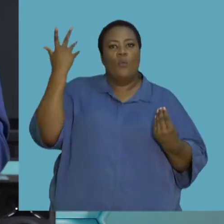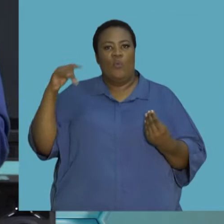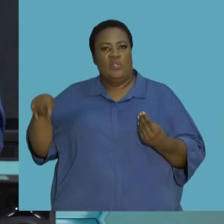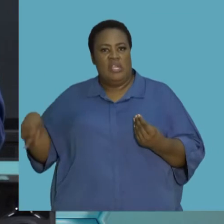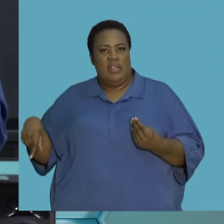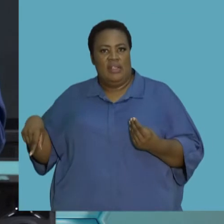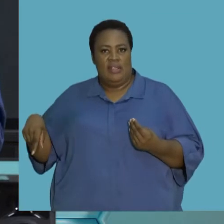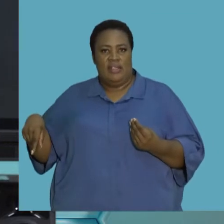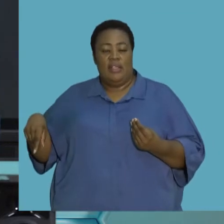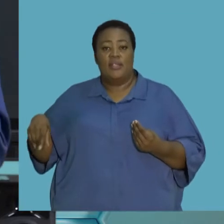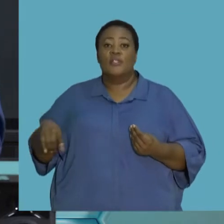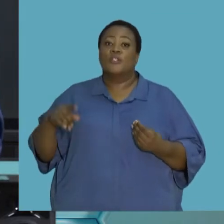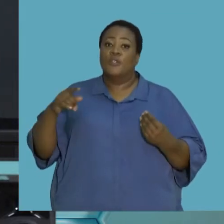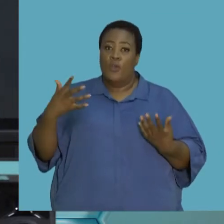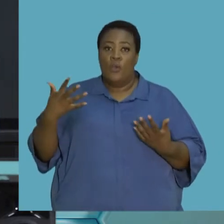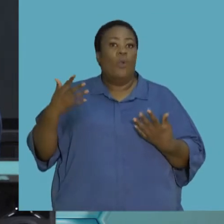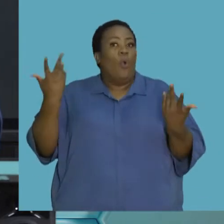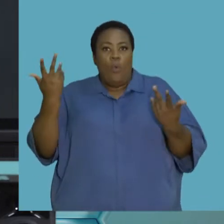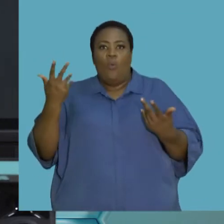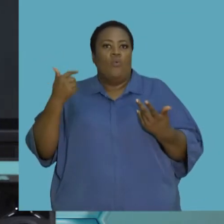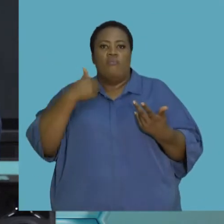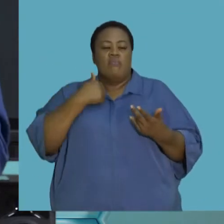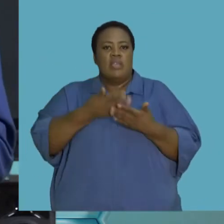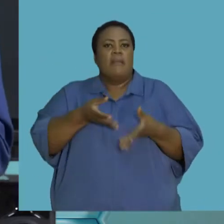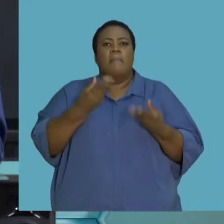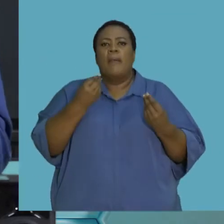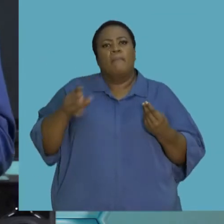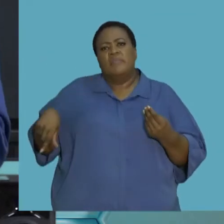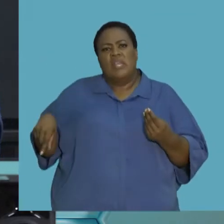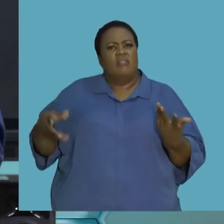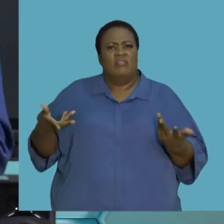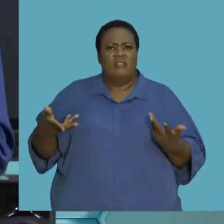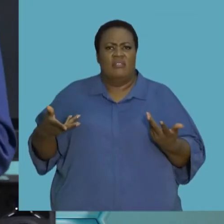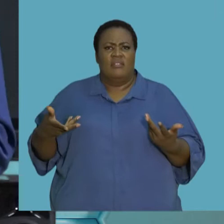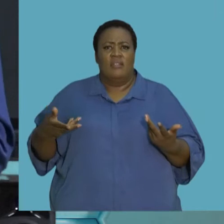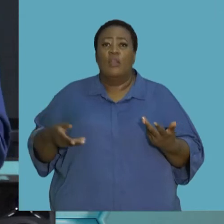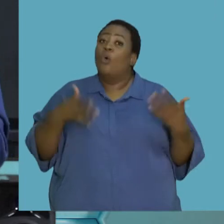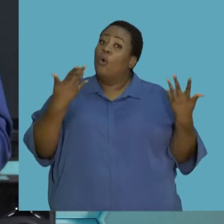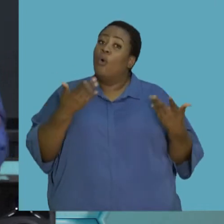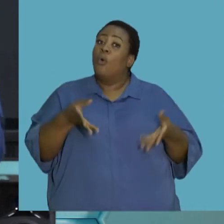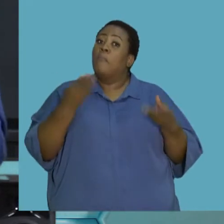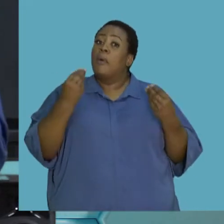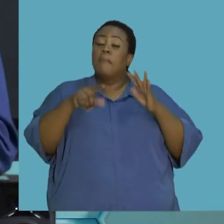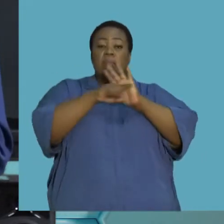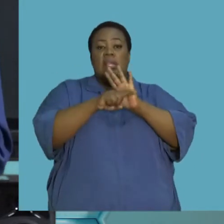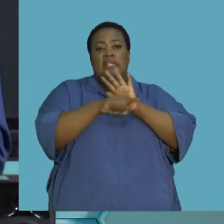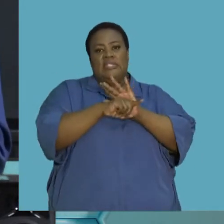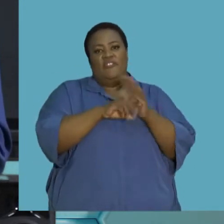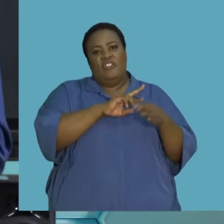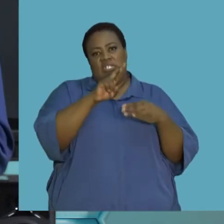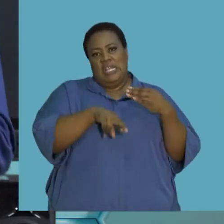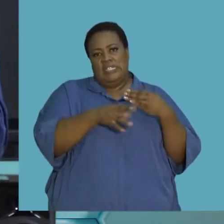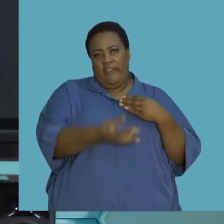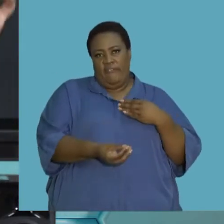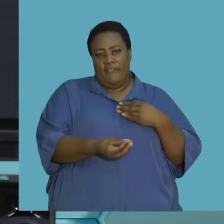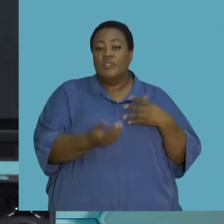two is going to be tested either positively correct, or we're going to get a negative result at the end. So